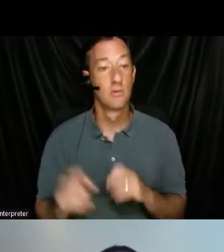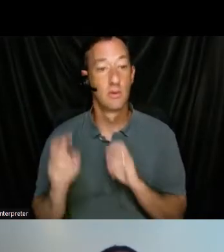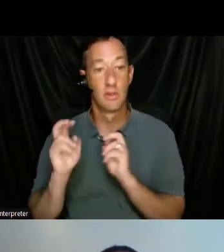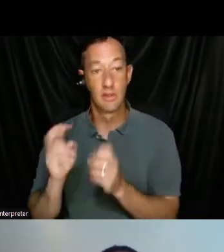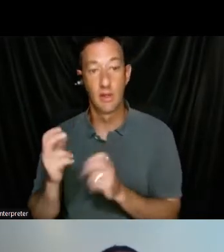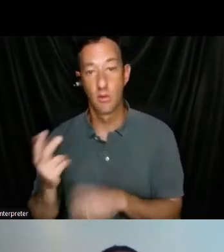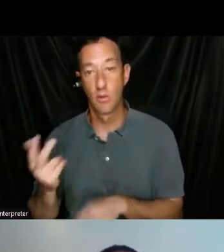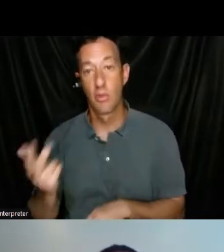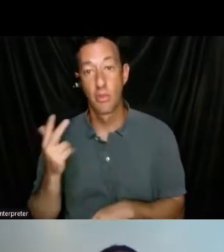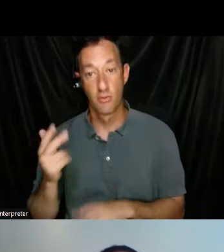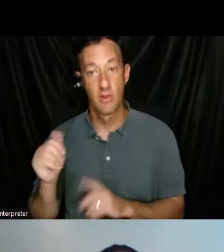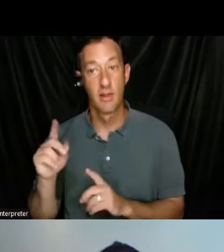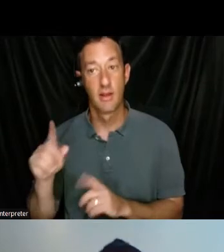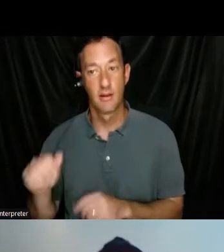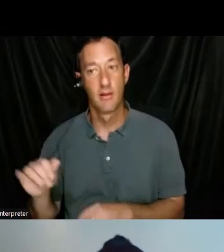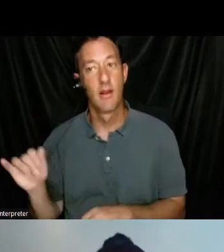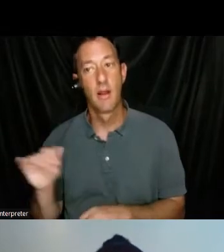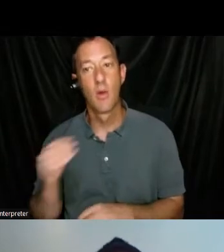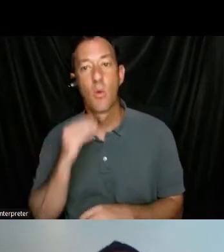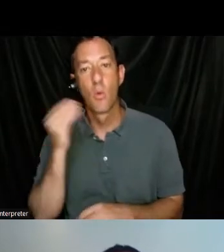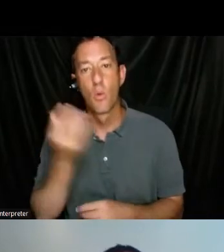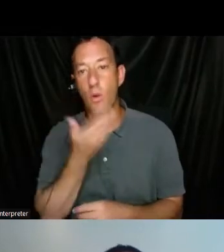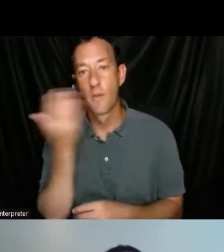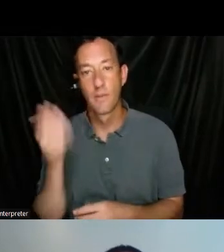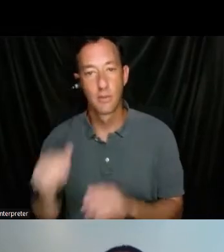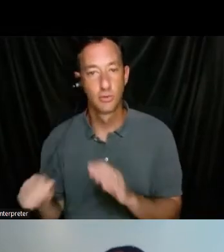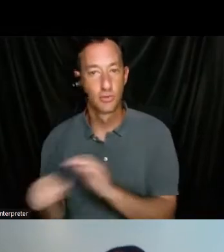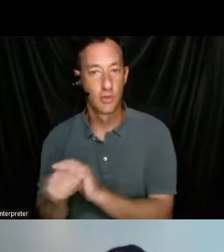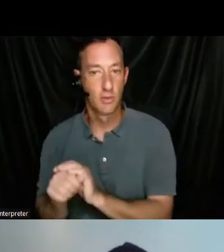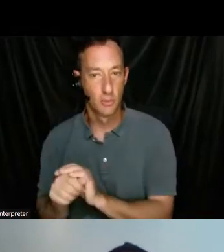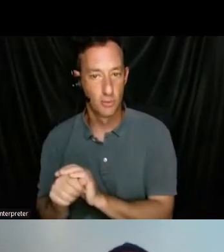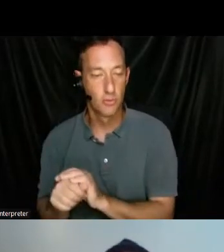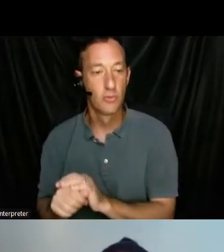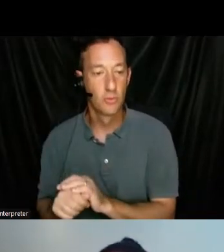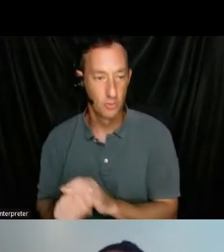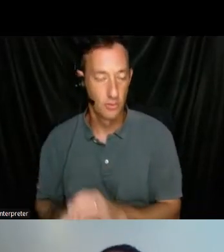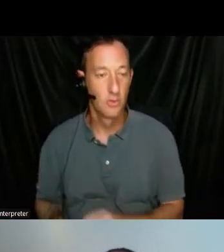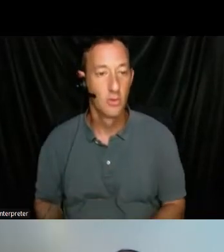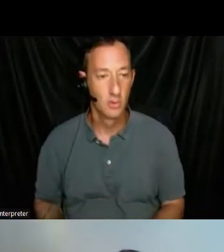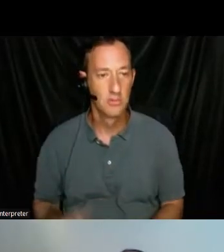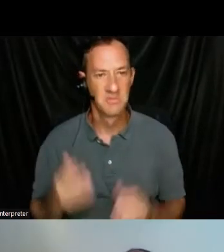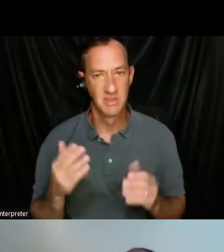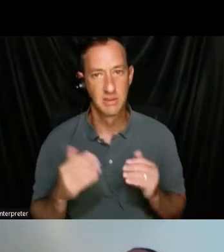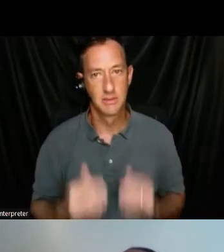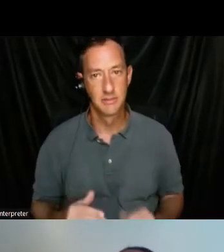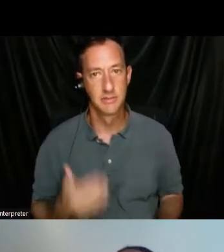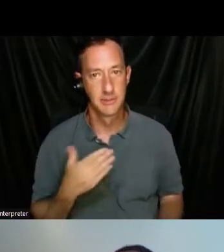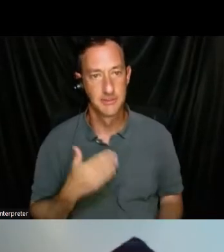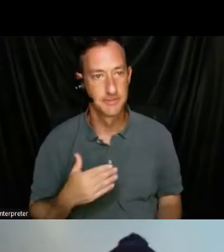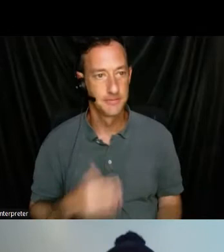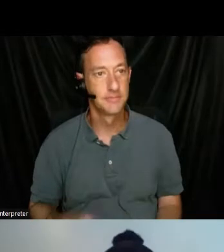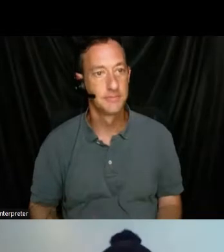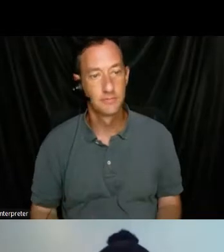Title III of the ADA would be homeless shelters. Next slide, please.